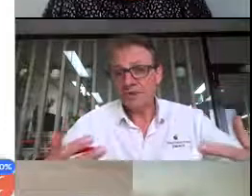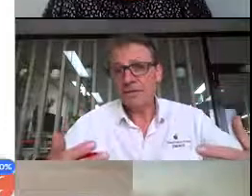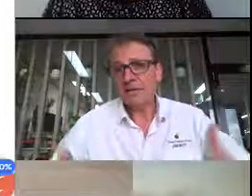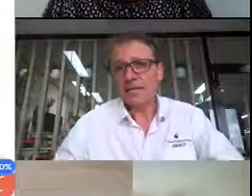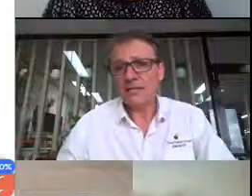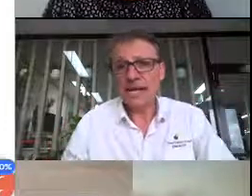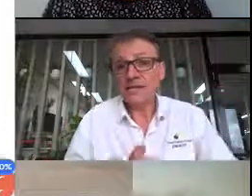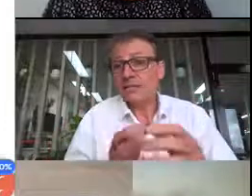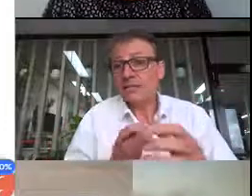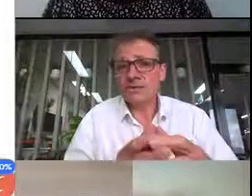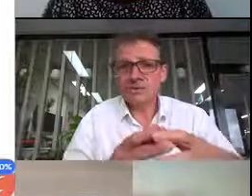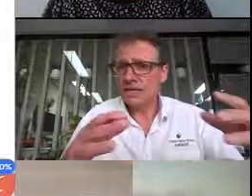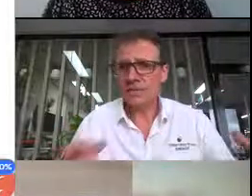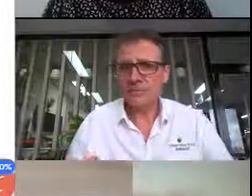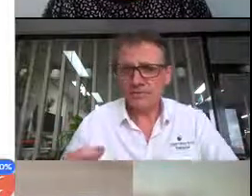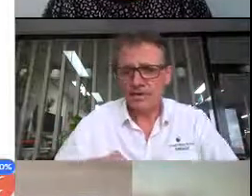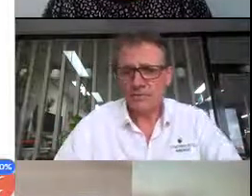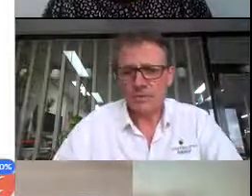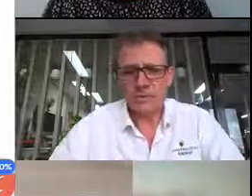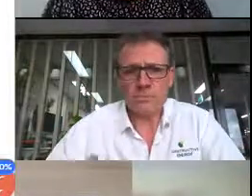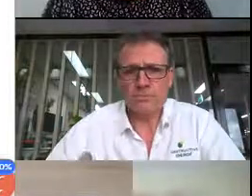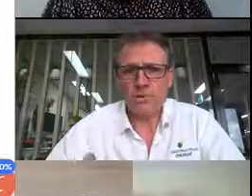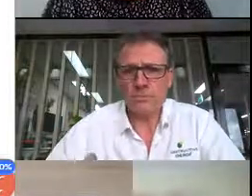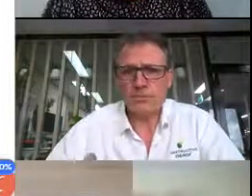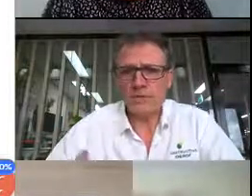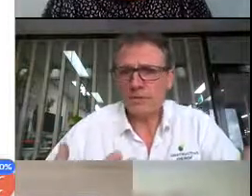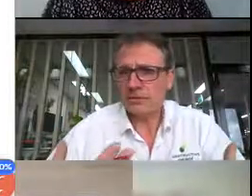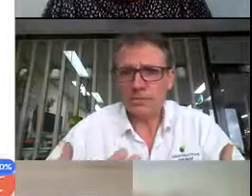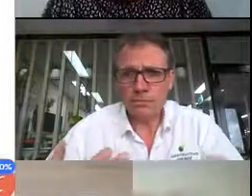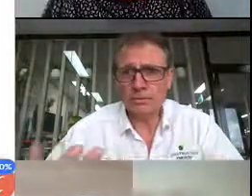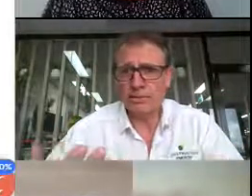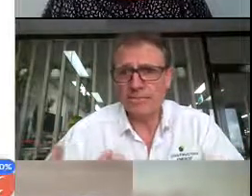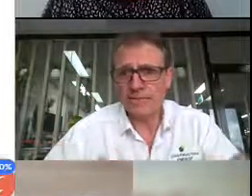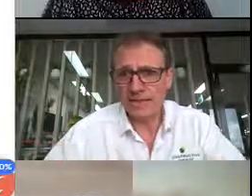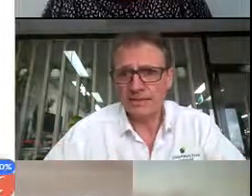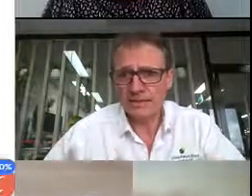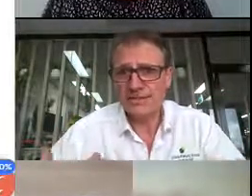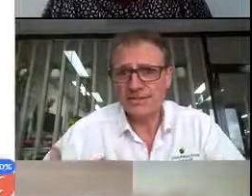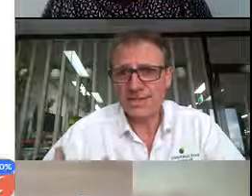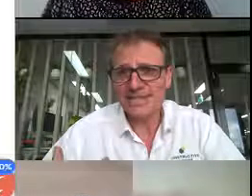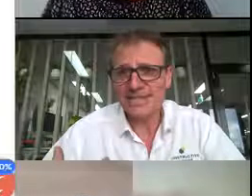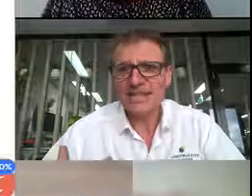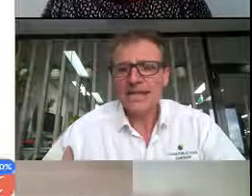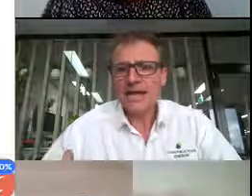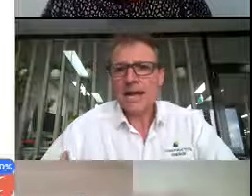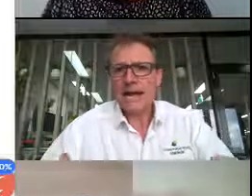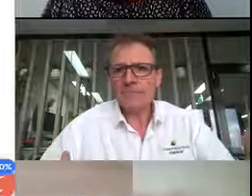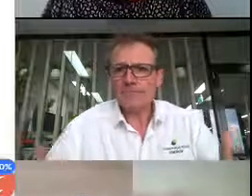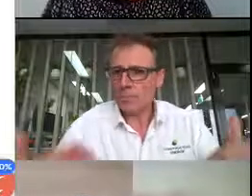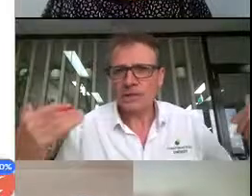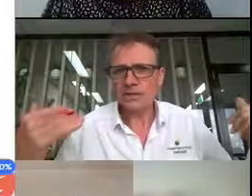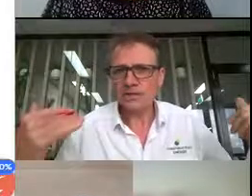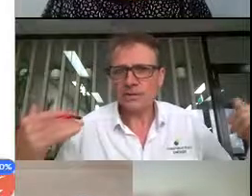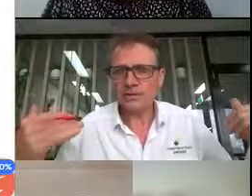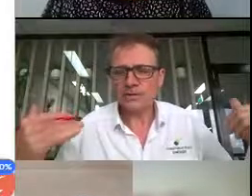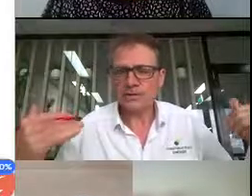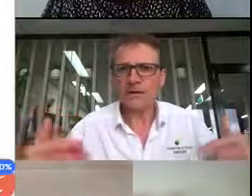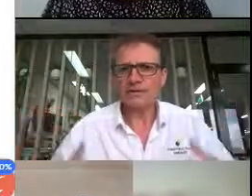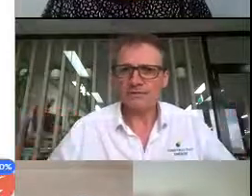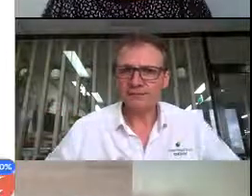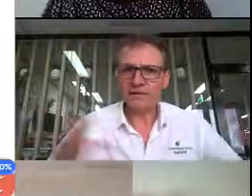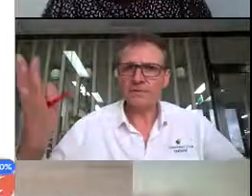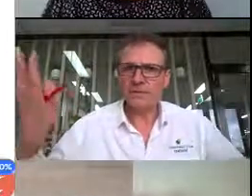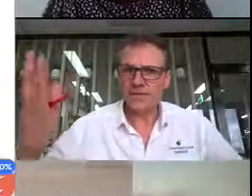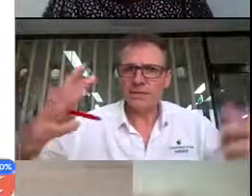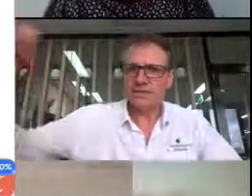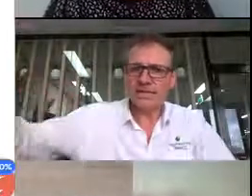have to flip it and say, well, actually, I've got this heap of network on my property. It's awesome. Thanks, Essential Energy. Why don't I turn it